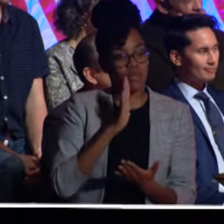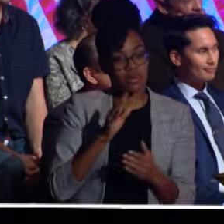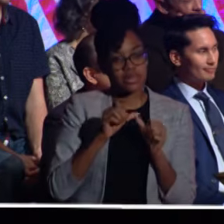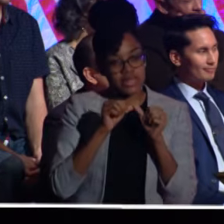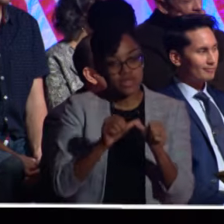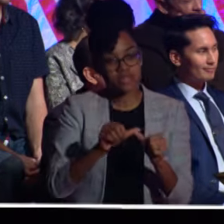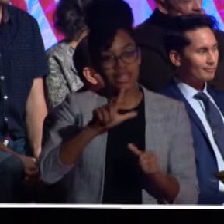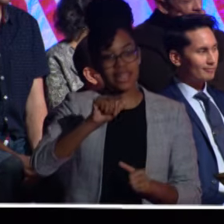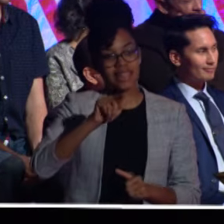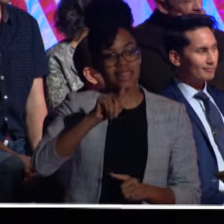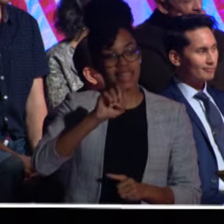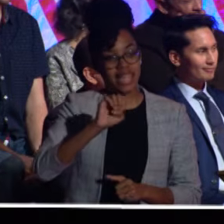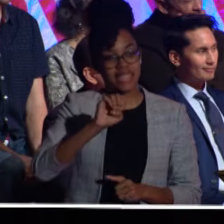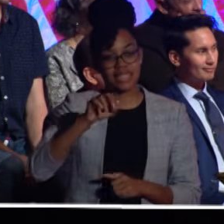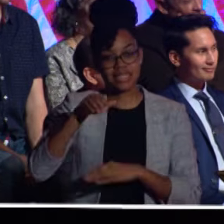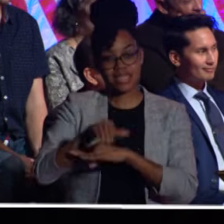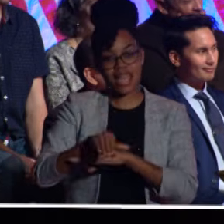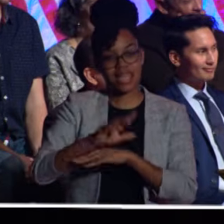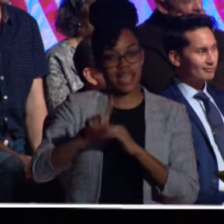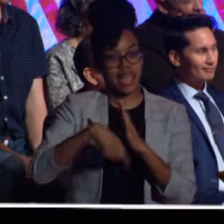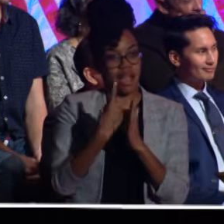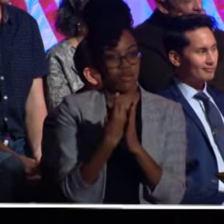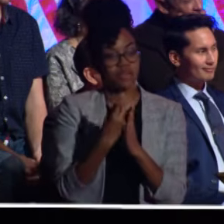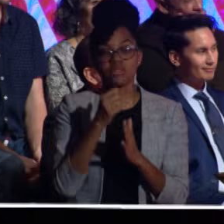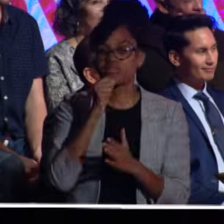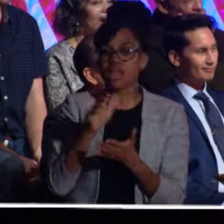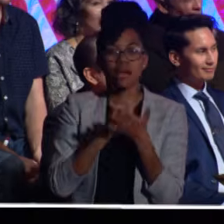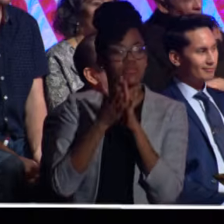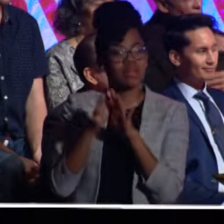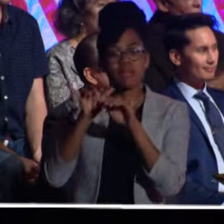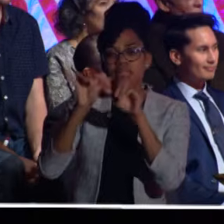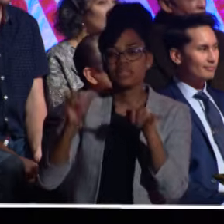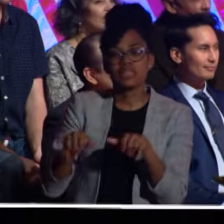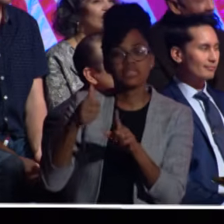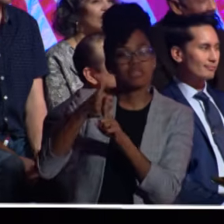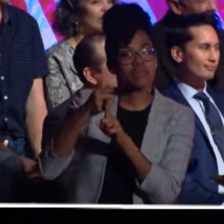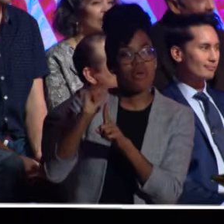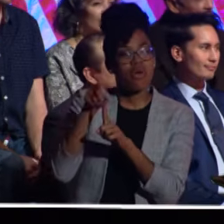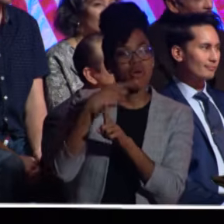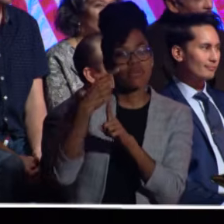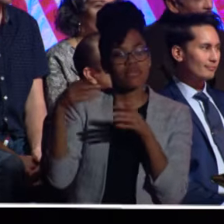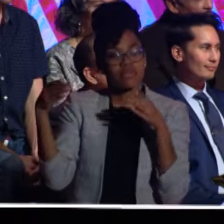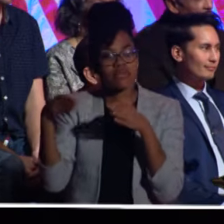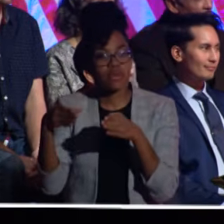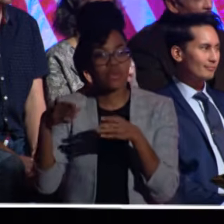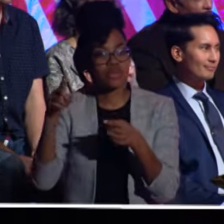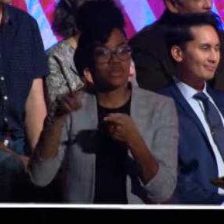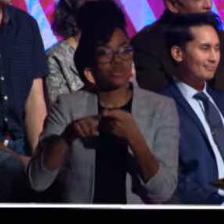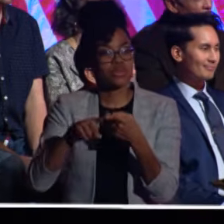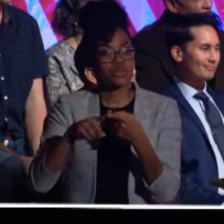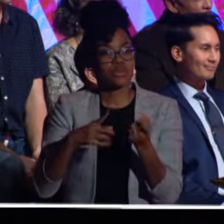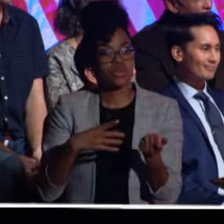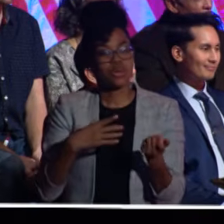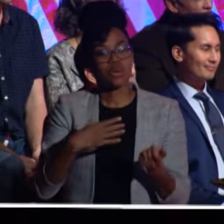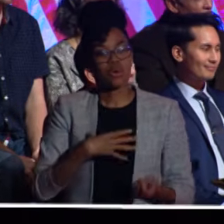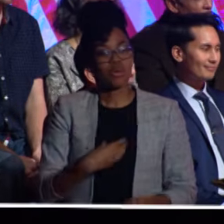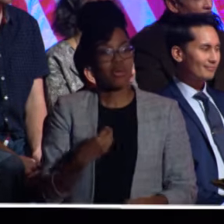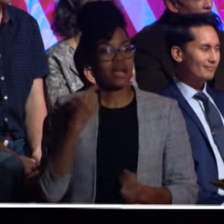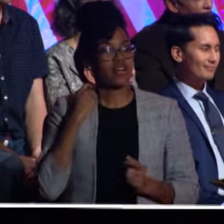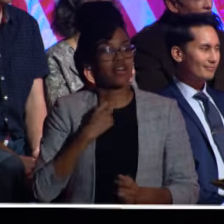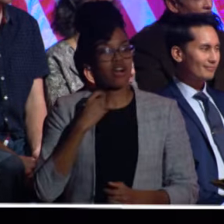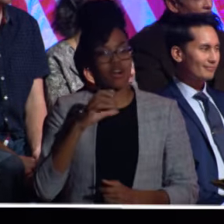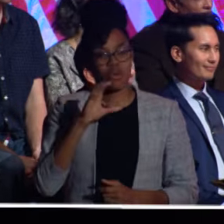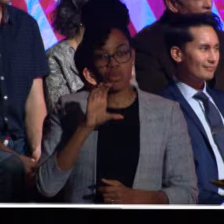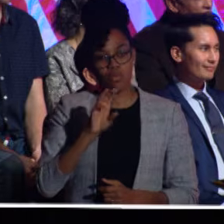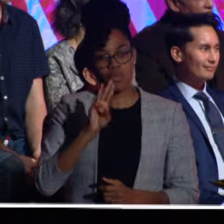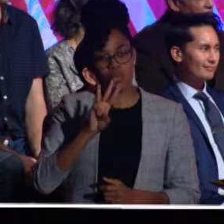hours and that they will not become a system that only caters to white-collar workers commuting